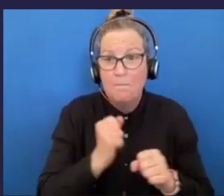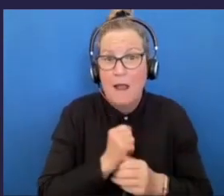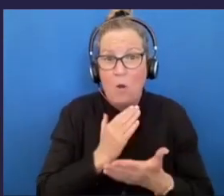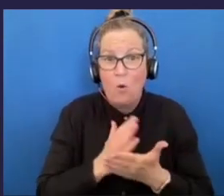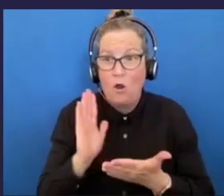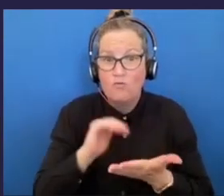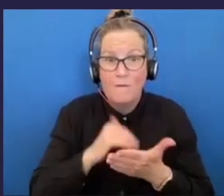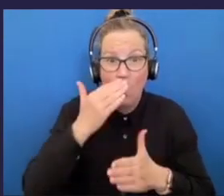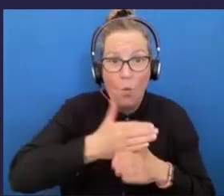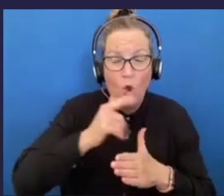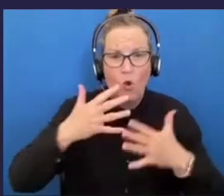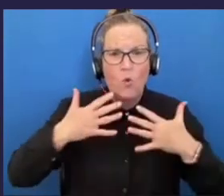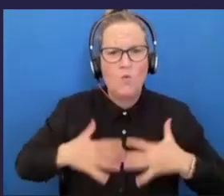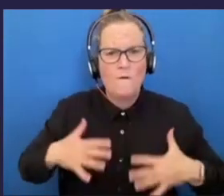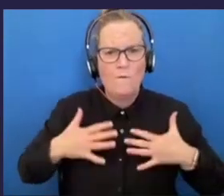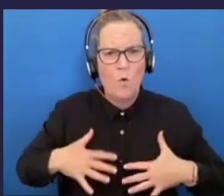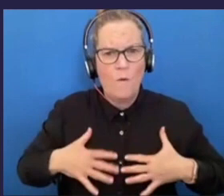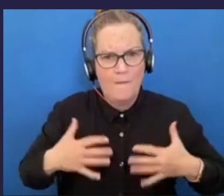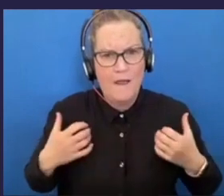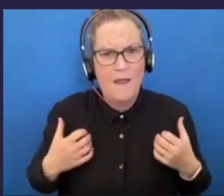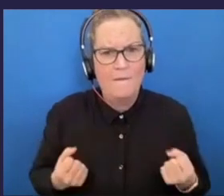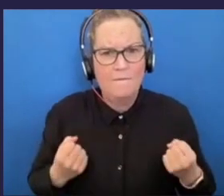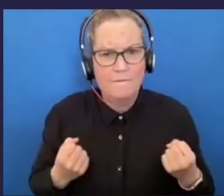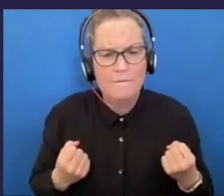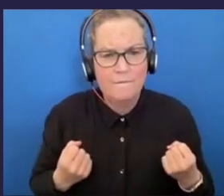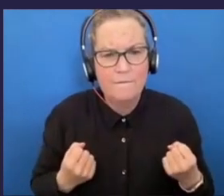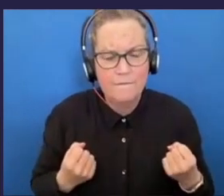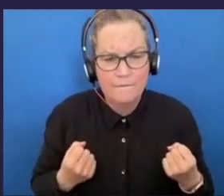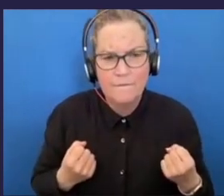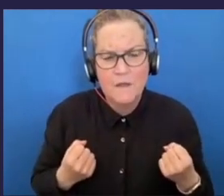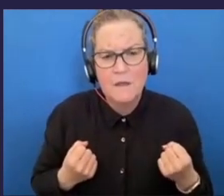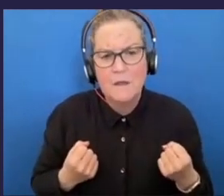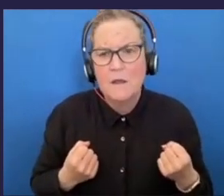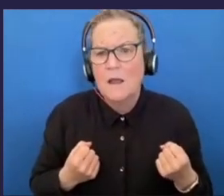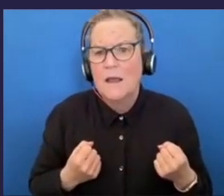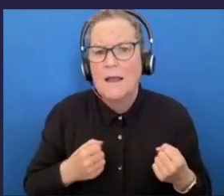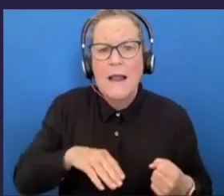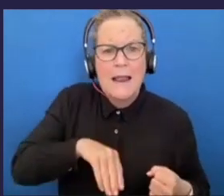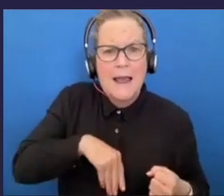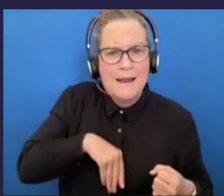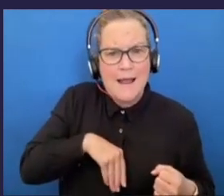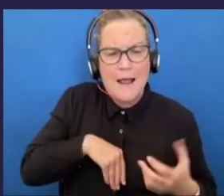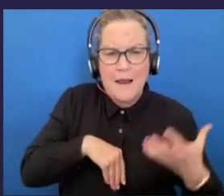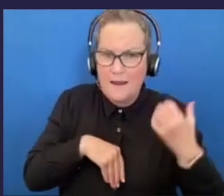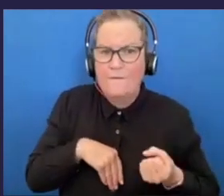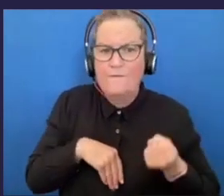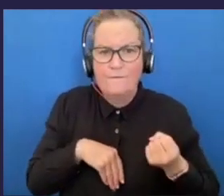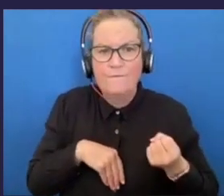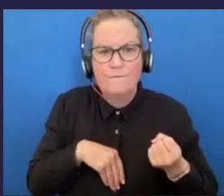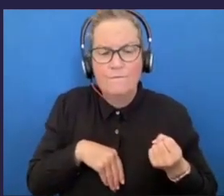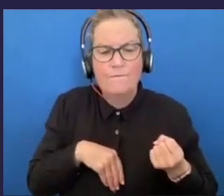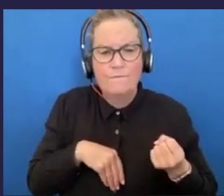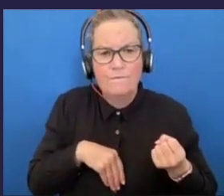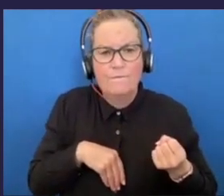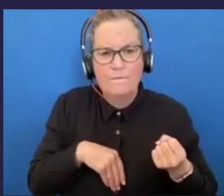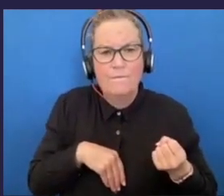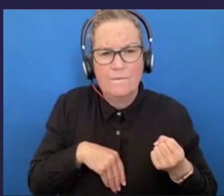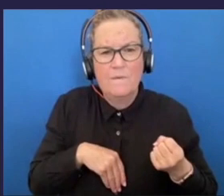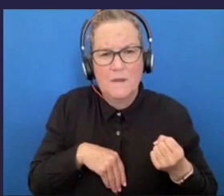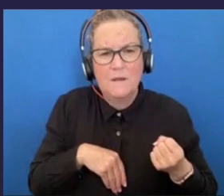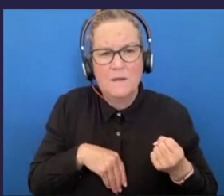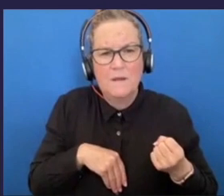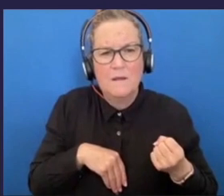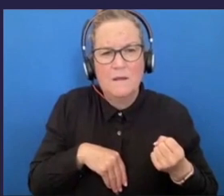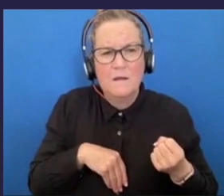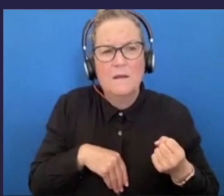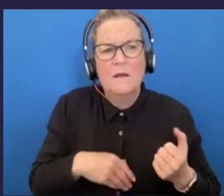uniform, and that he, had his lanyard. And in terms of competency, we're thinking about the